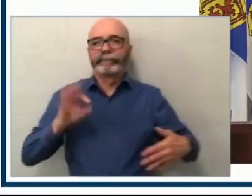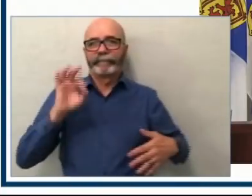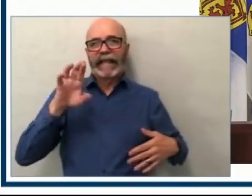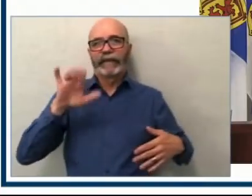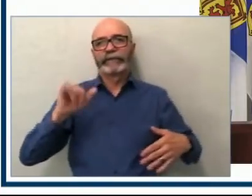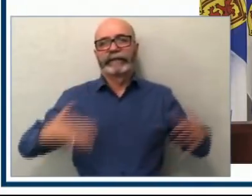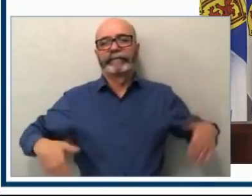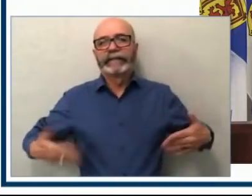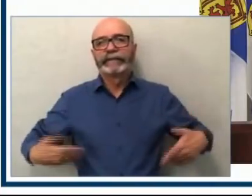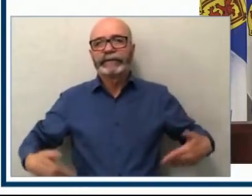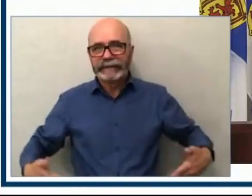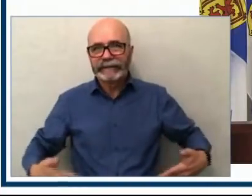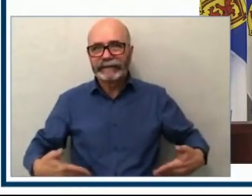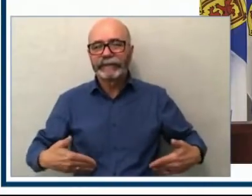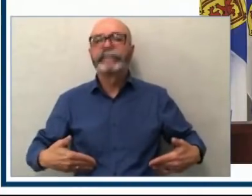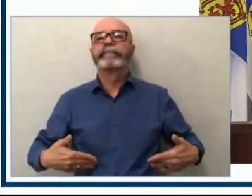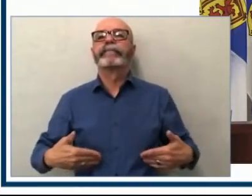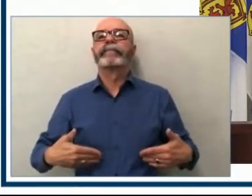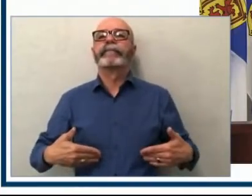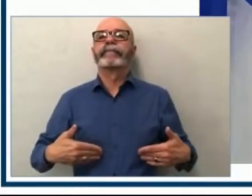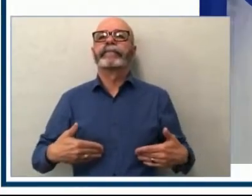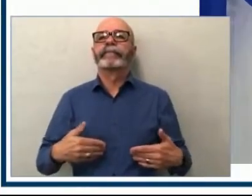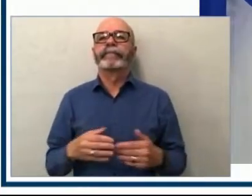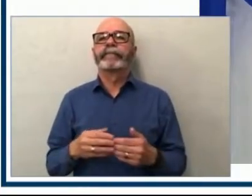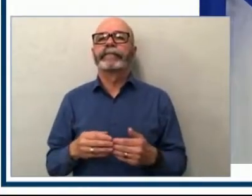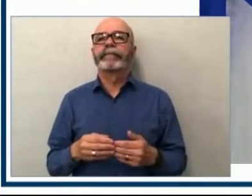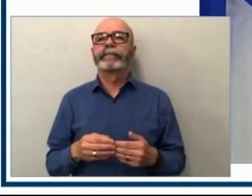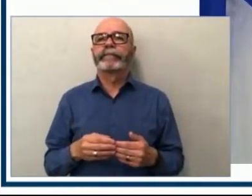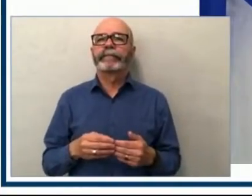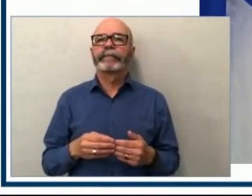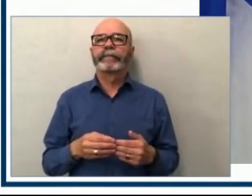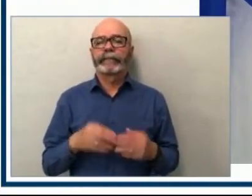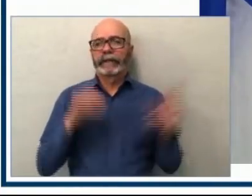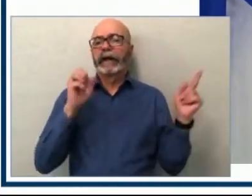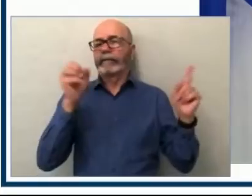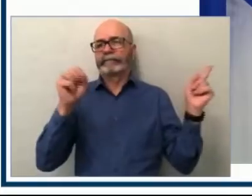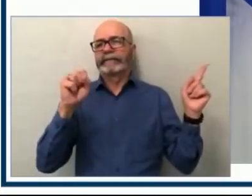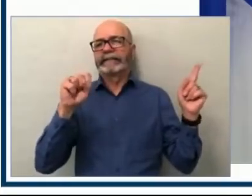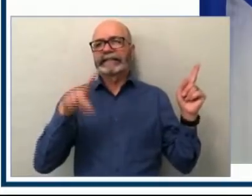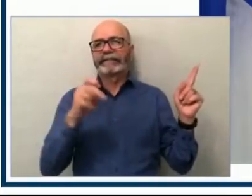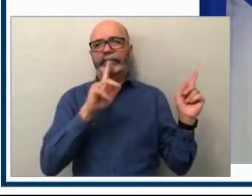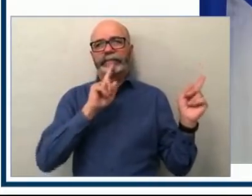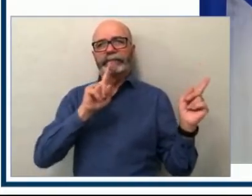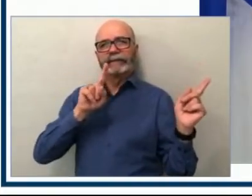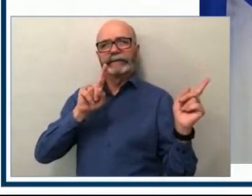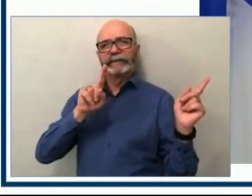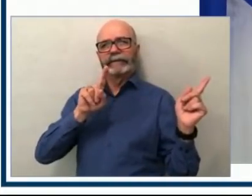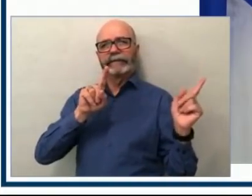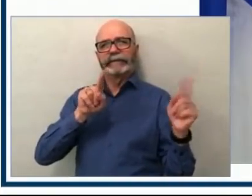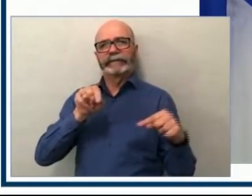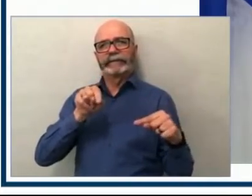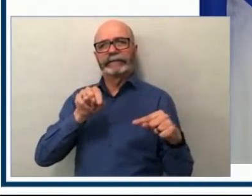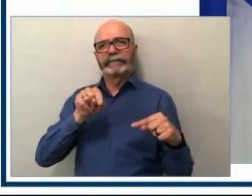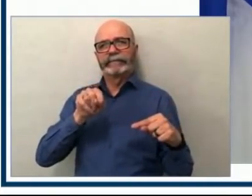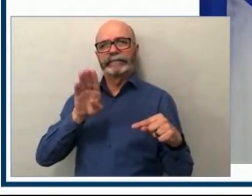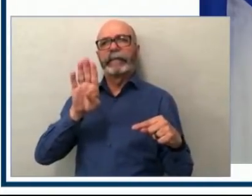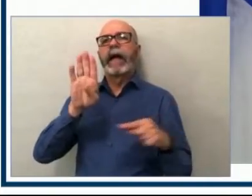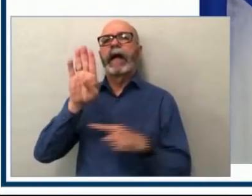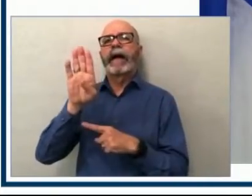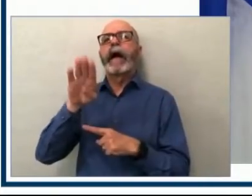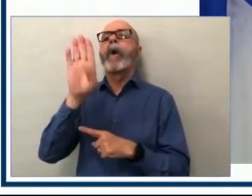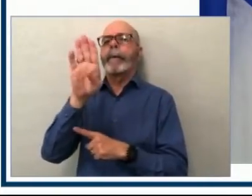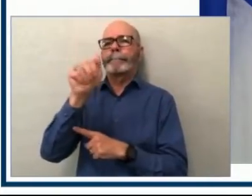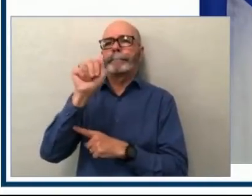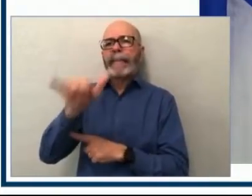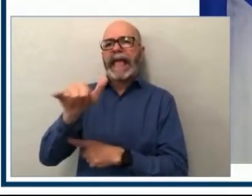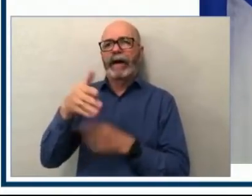that. Well, it's actually it's with Bay Ferries. It's not the province. Bay Ferries is the one that would have been in court. So the company